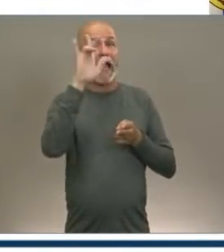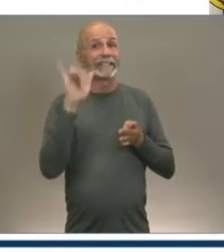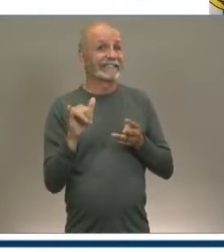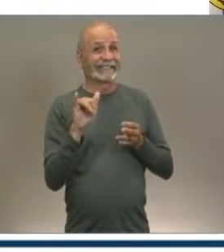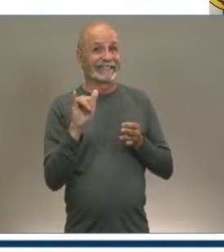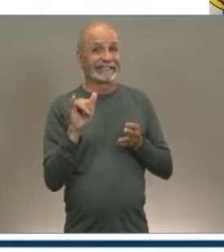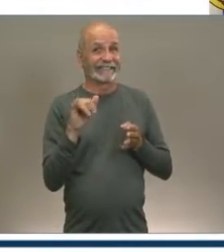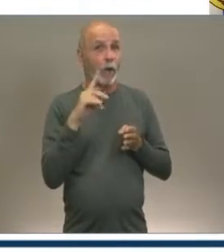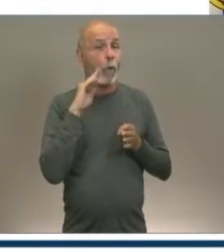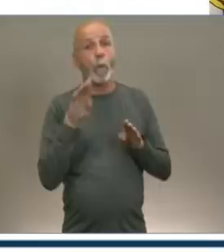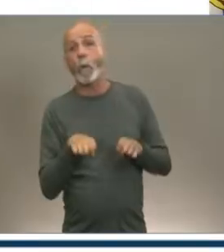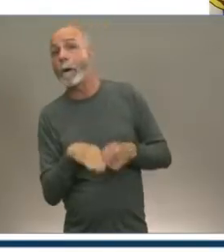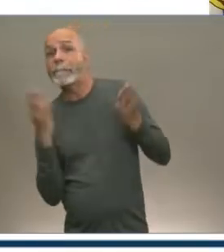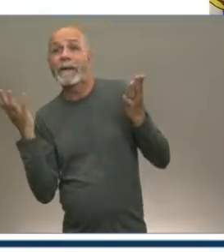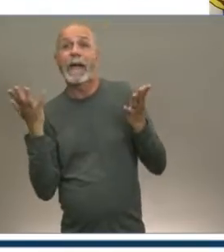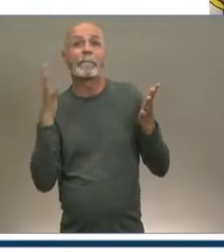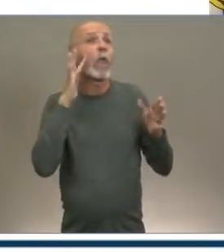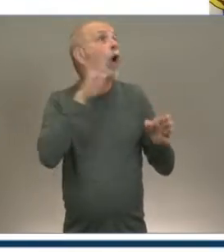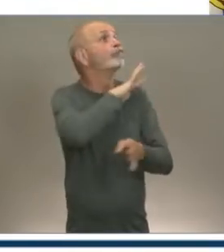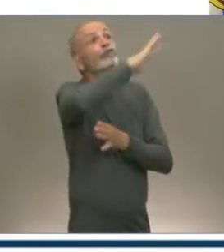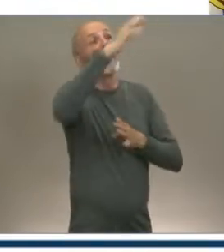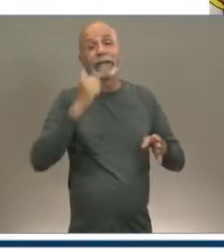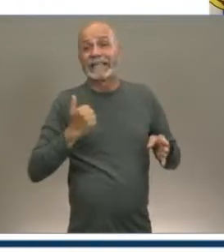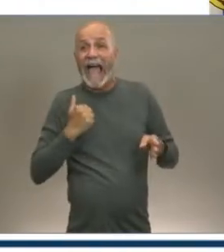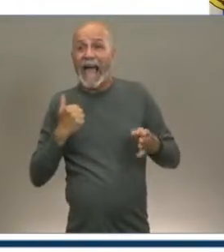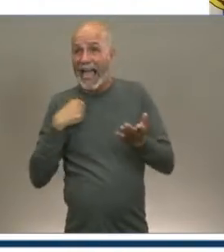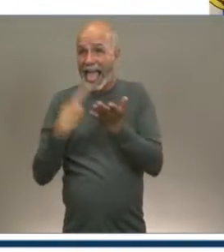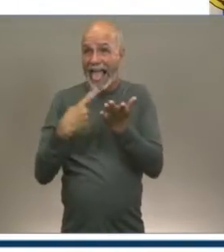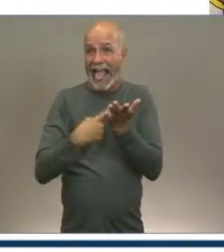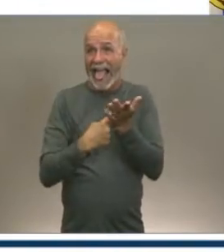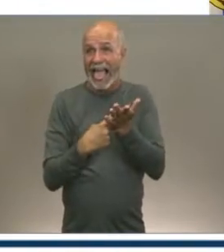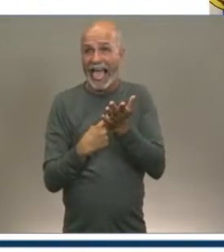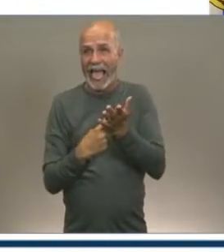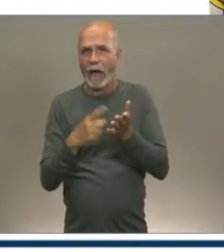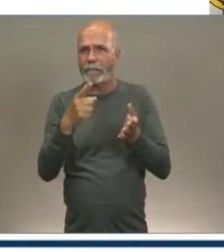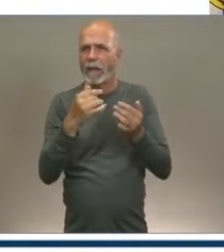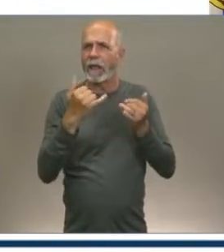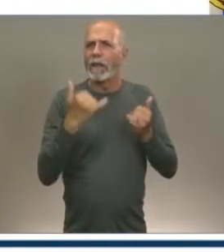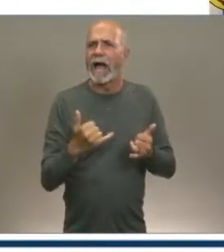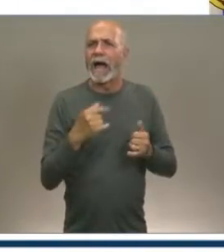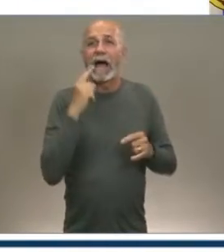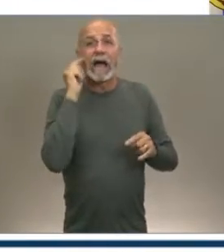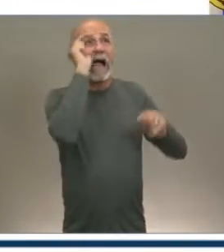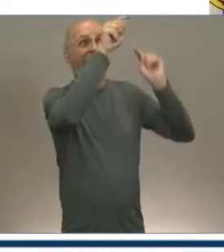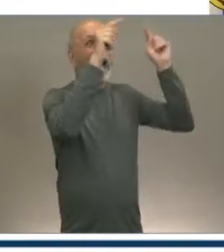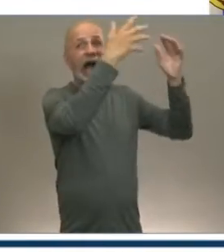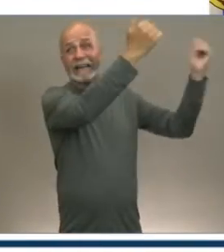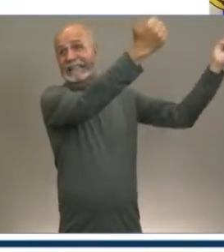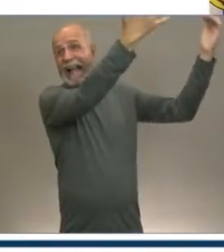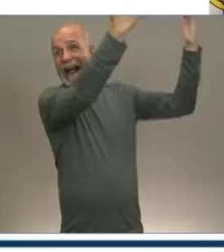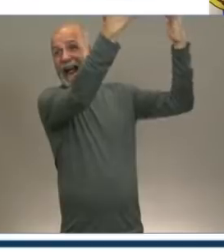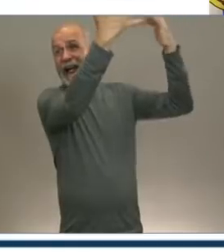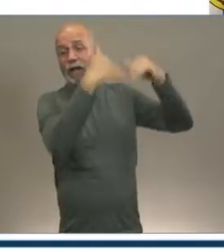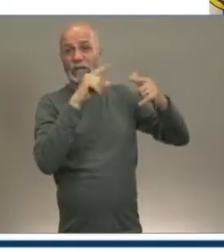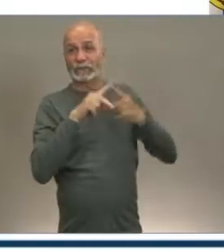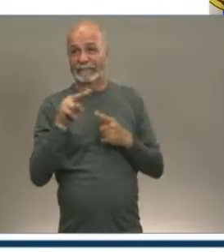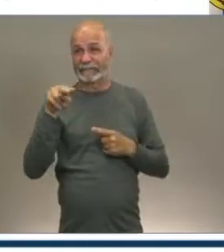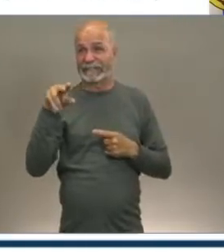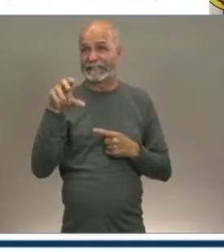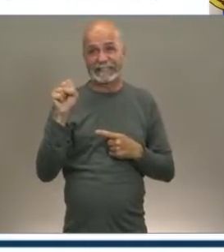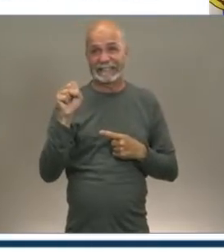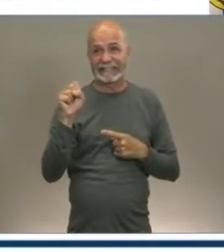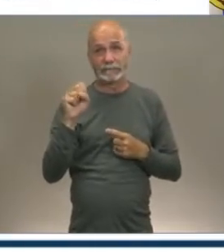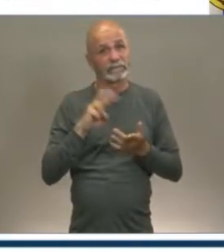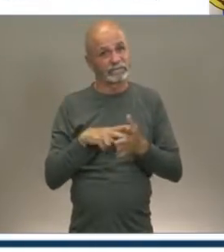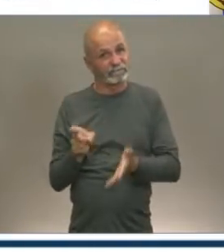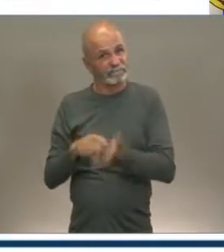open to Canadians, what will that look like for travelers from other jurisdictions coming into Nova Scotia? Will they still have to isolate for 14